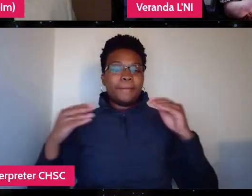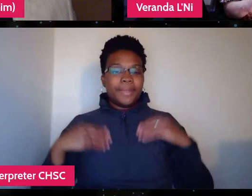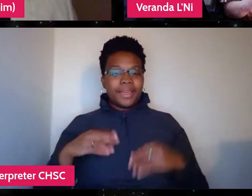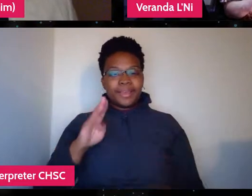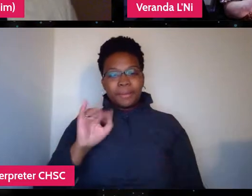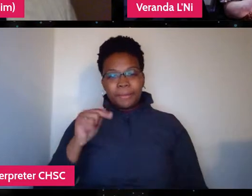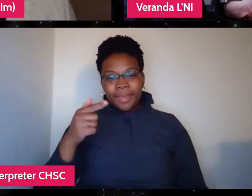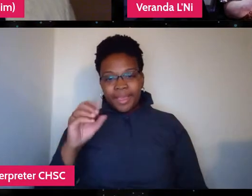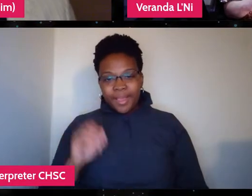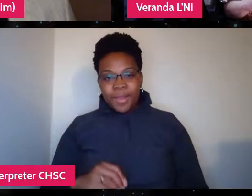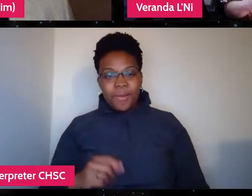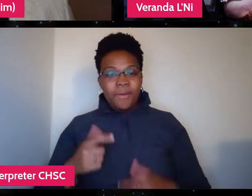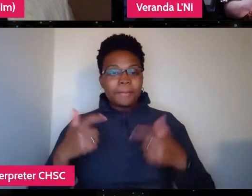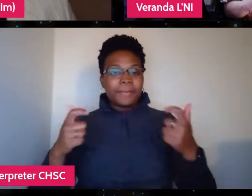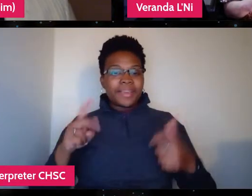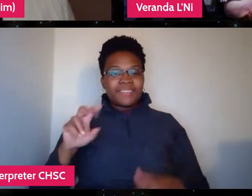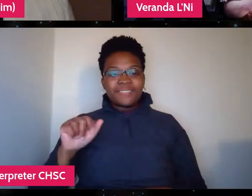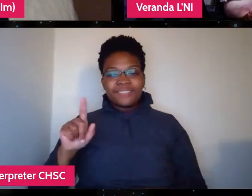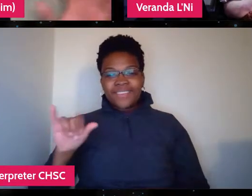reruns. So